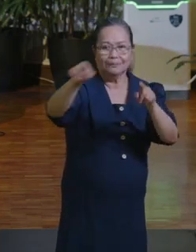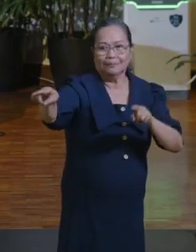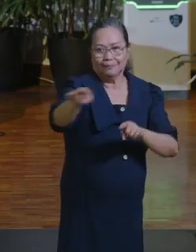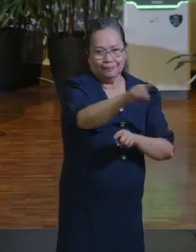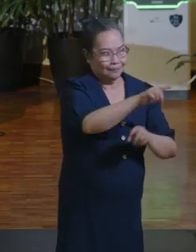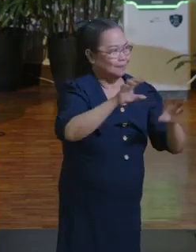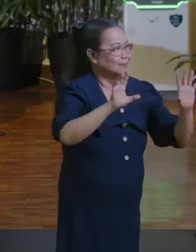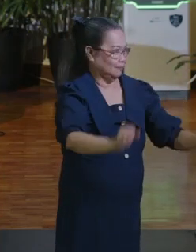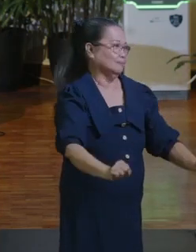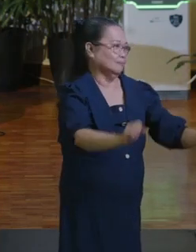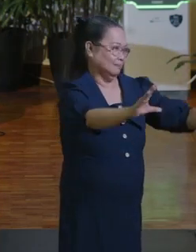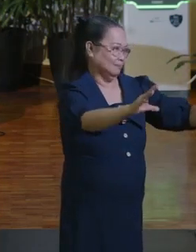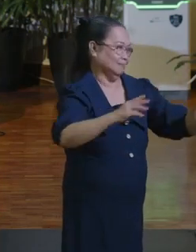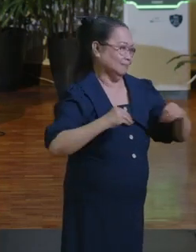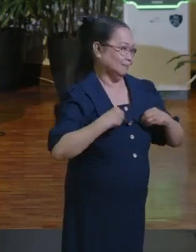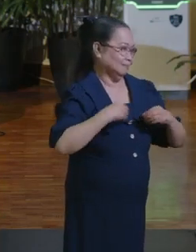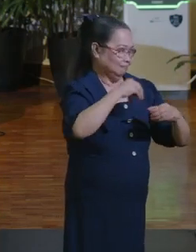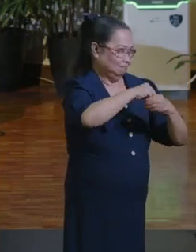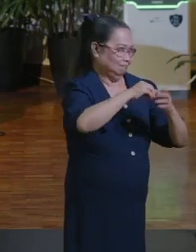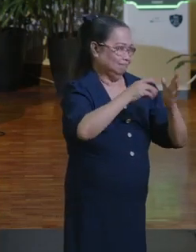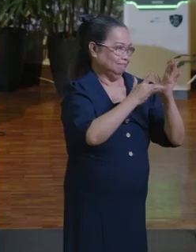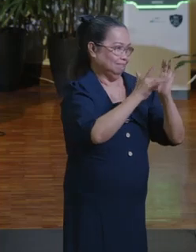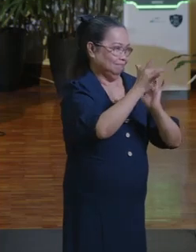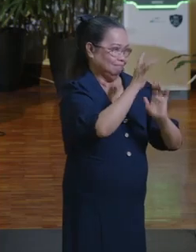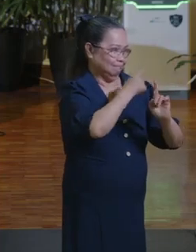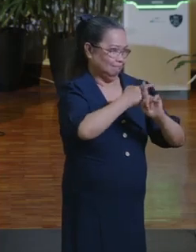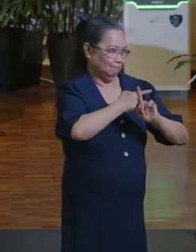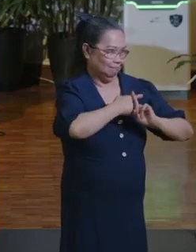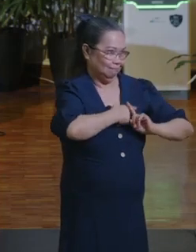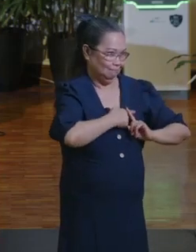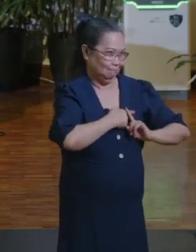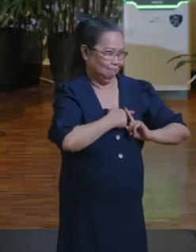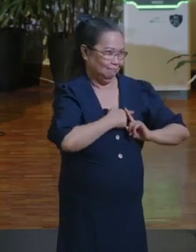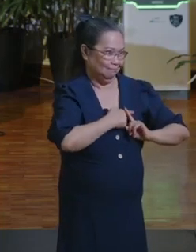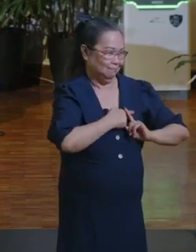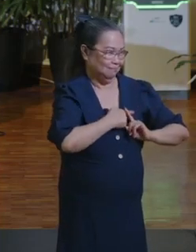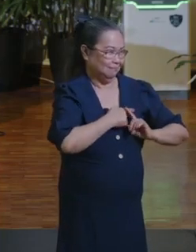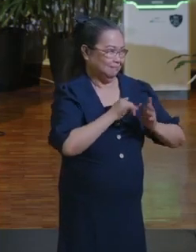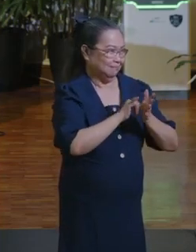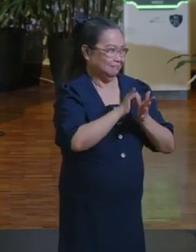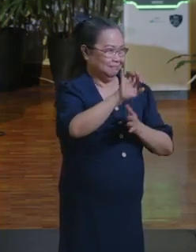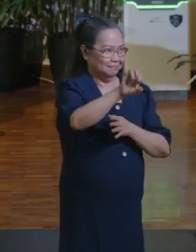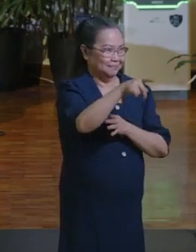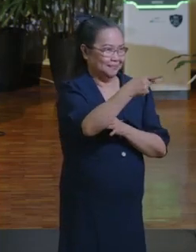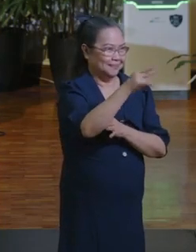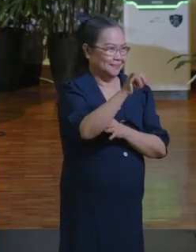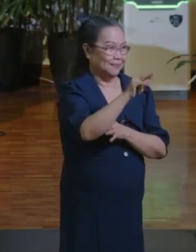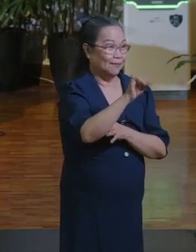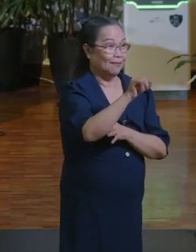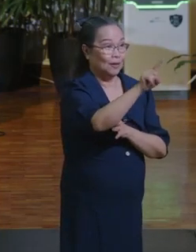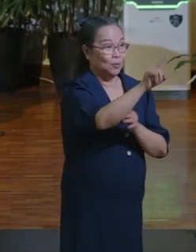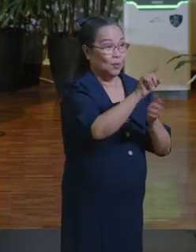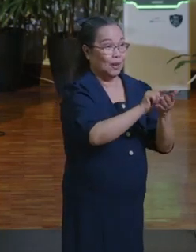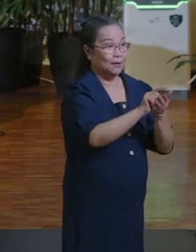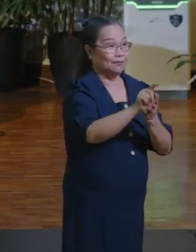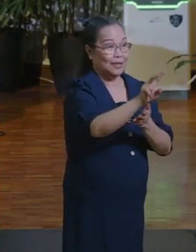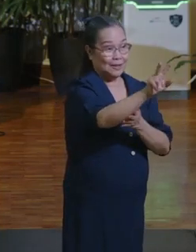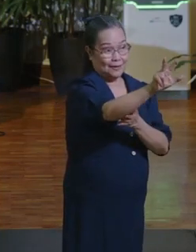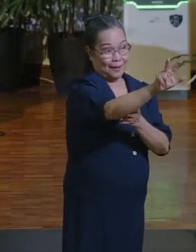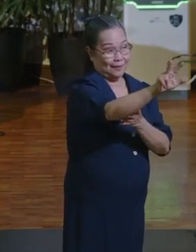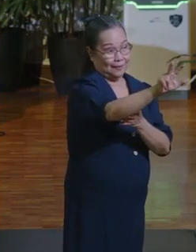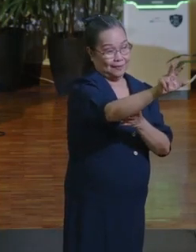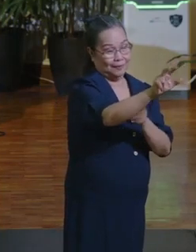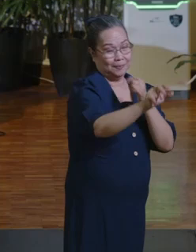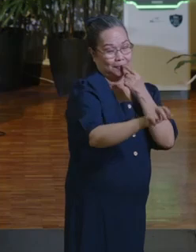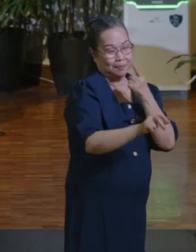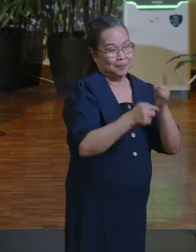natatanggap kung tayo ay in Christ. Yun ang mababasa natin sa Ephesians 1:3.